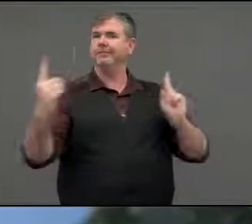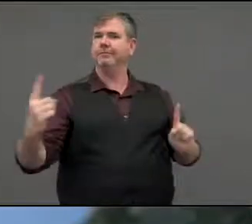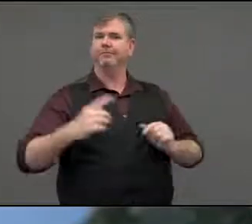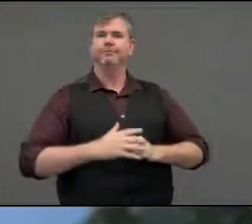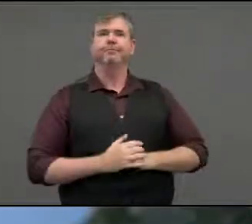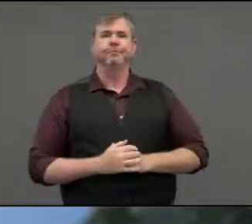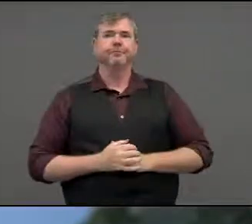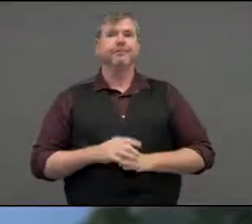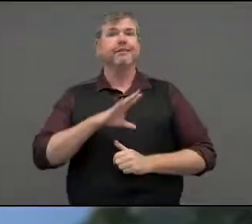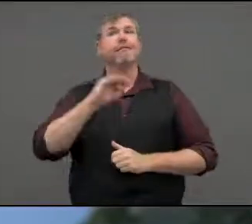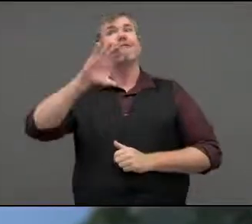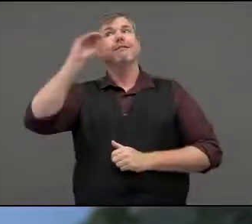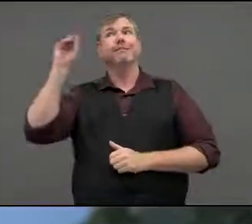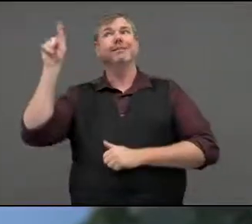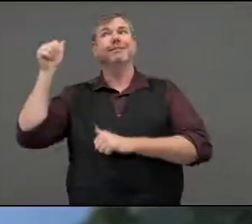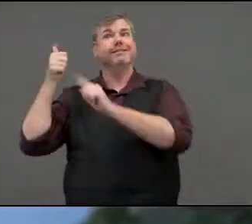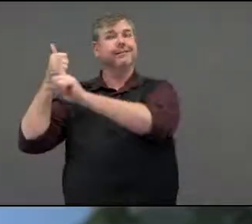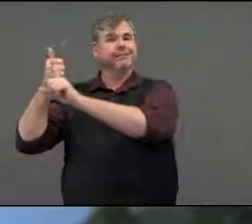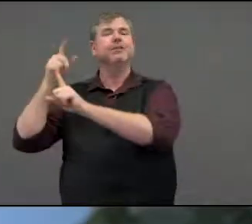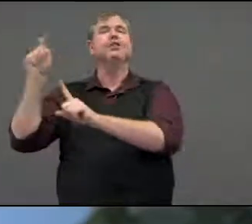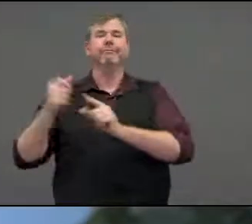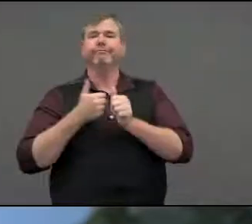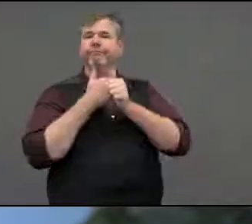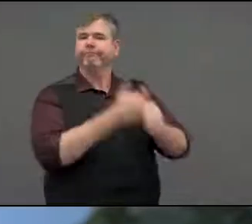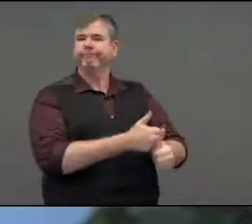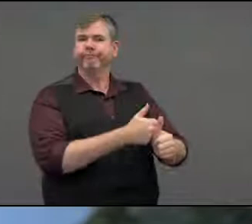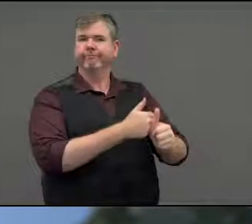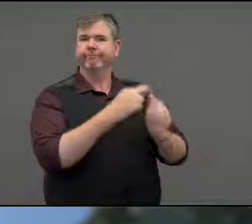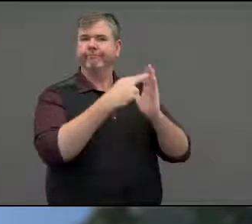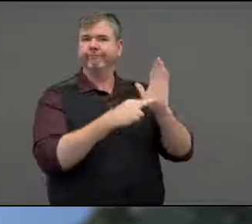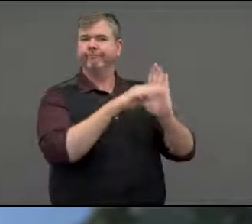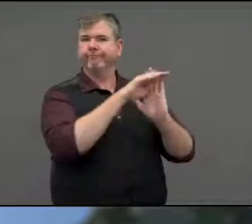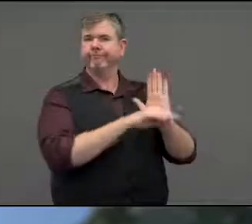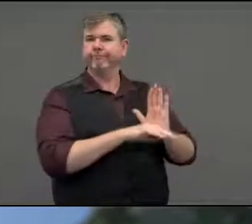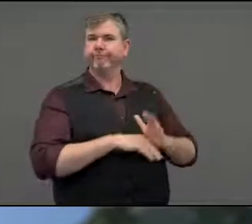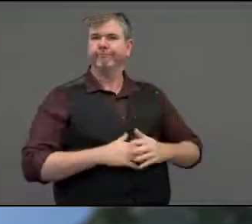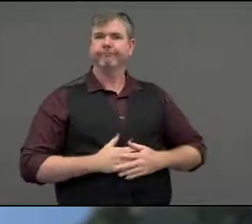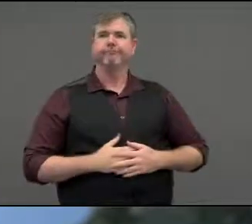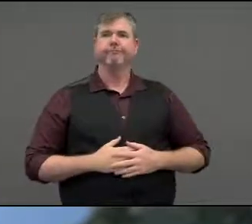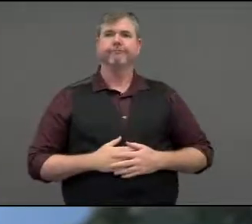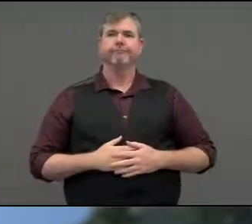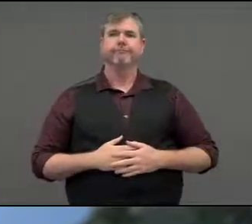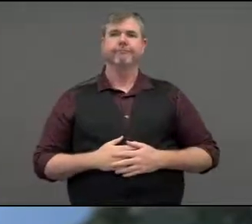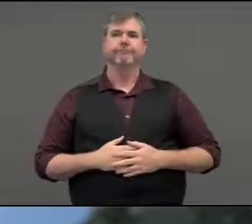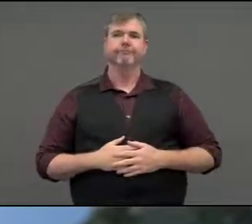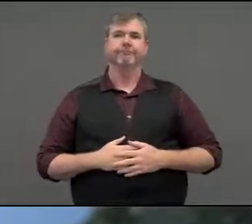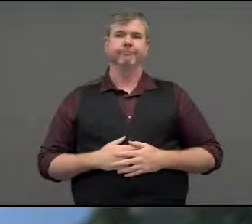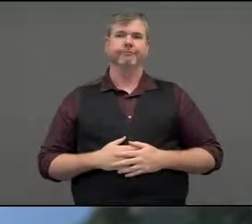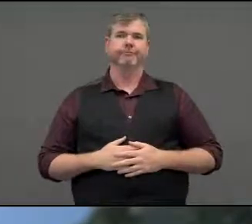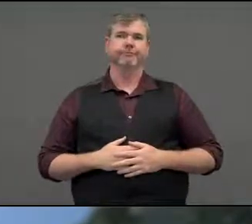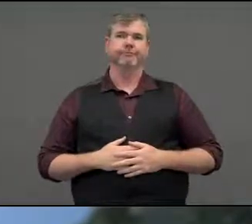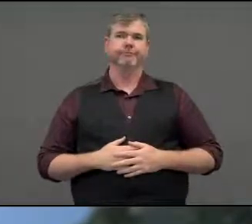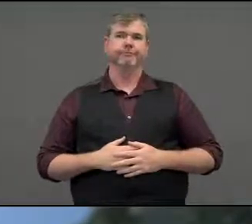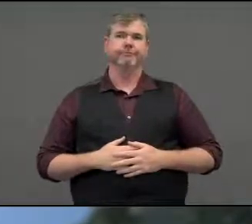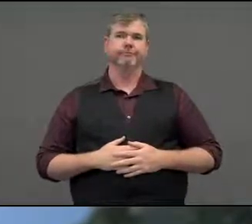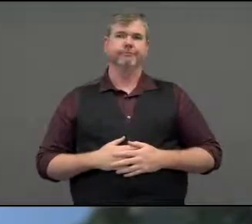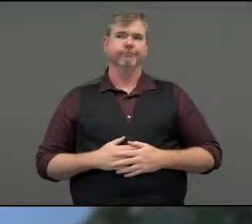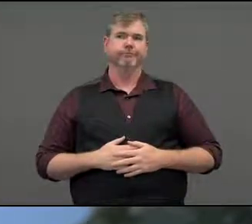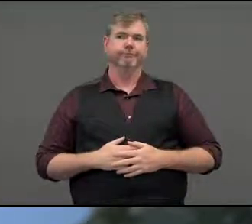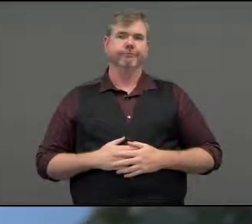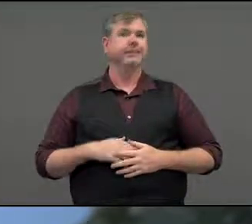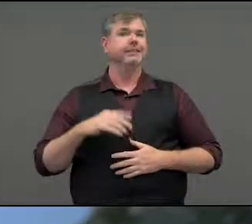must maximize the number of staff working from home. Just because you can have a staff go to work